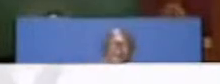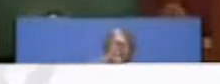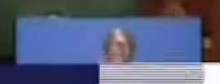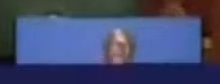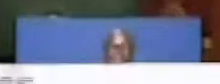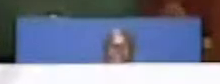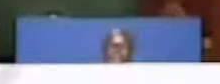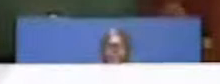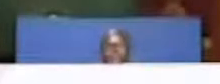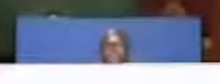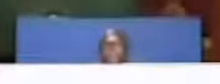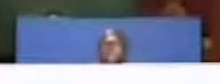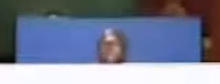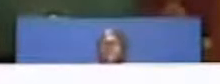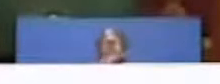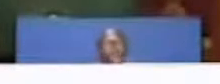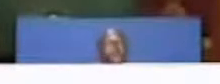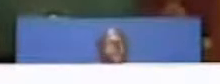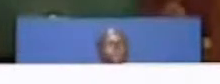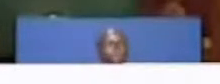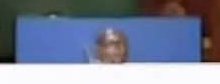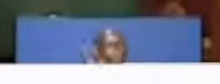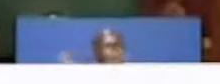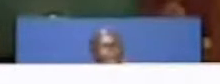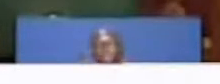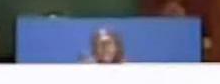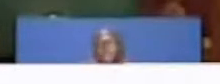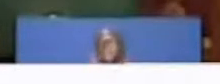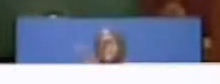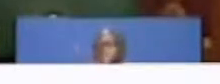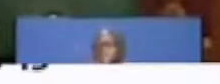7,866 hospital beds in 2013 to